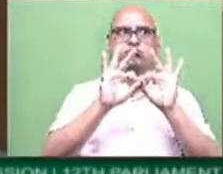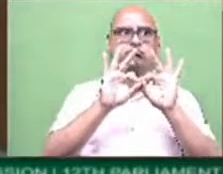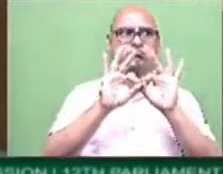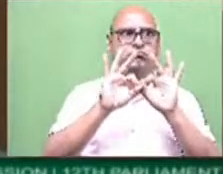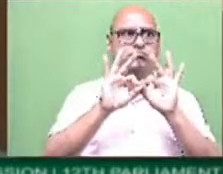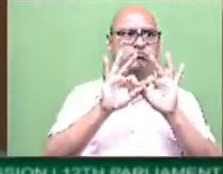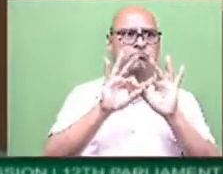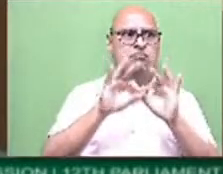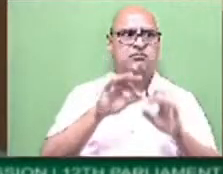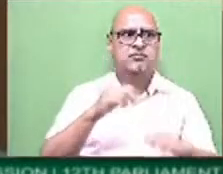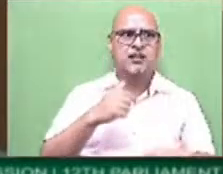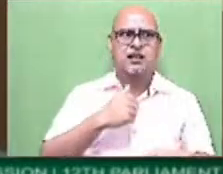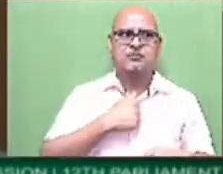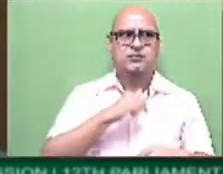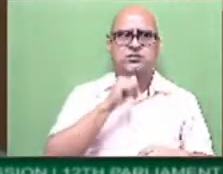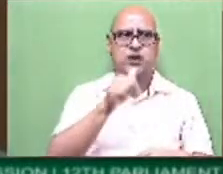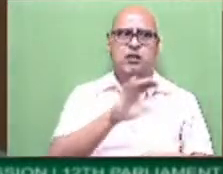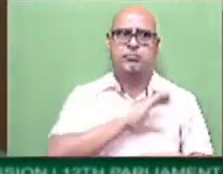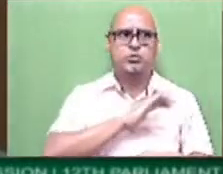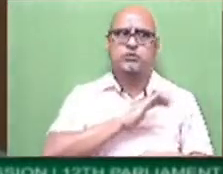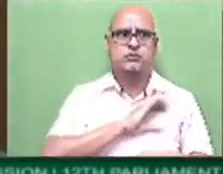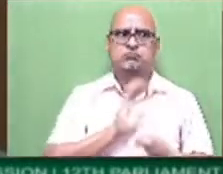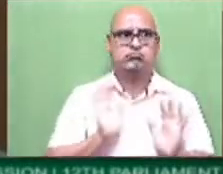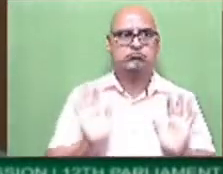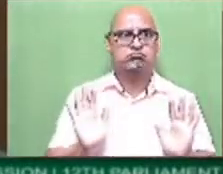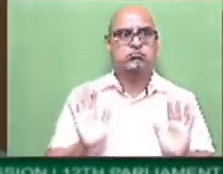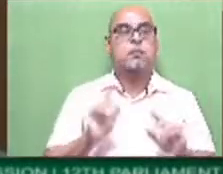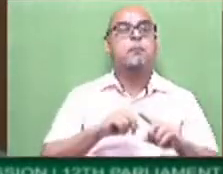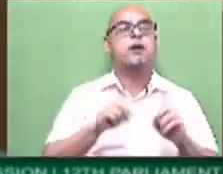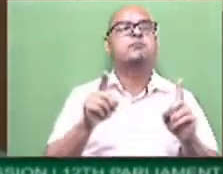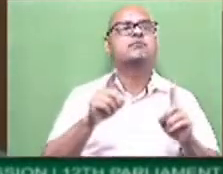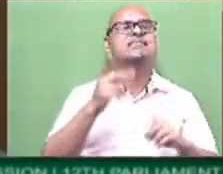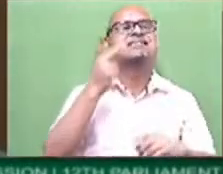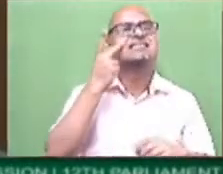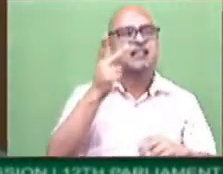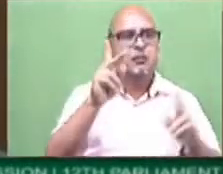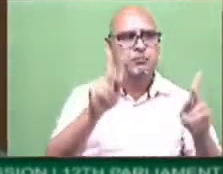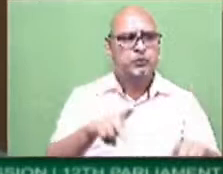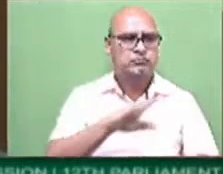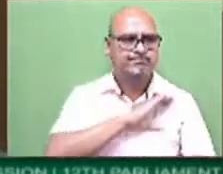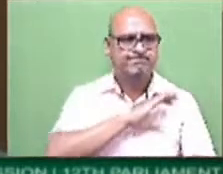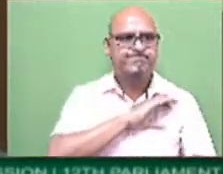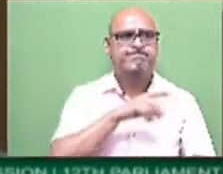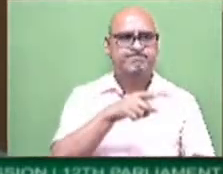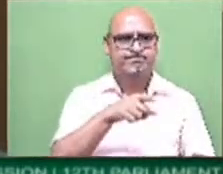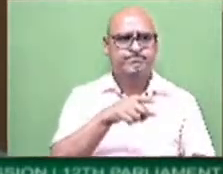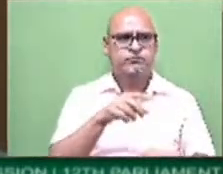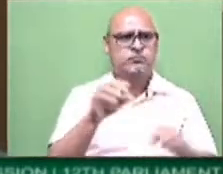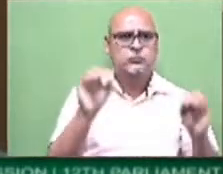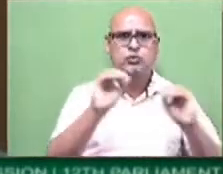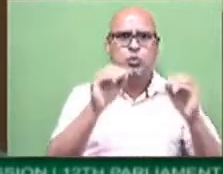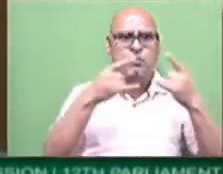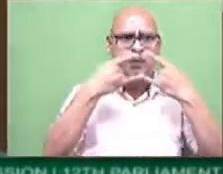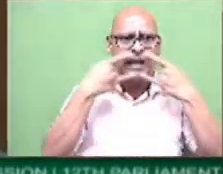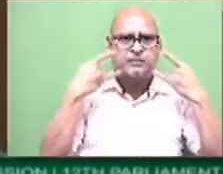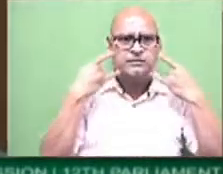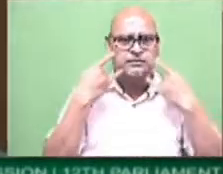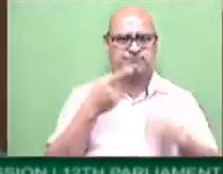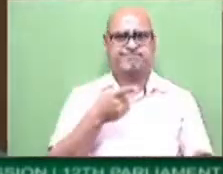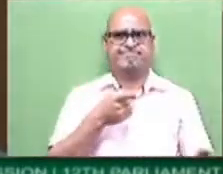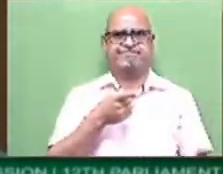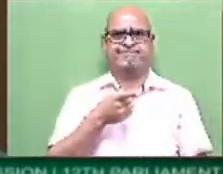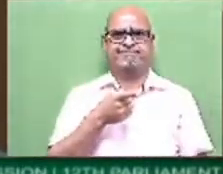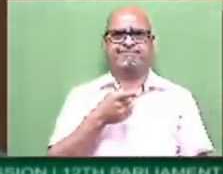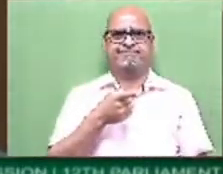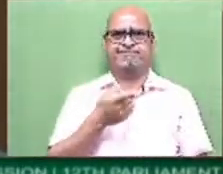how do you identify the person? Is it that people are now going to have to walk with their identification, with their IDs on them? I think